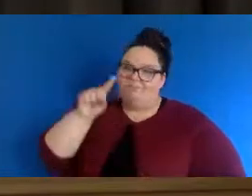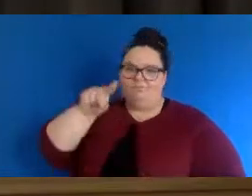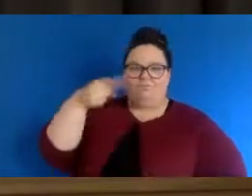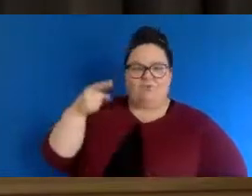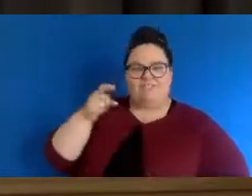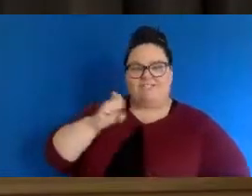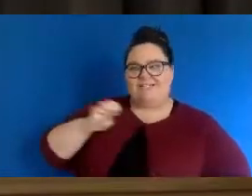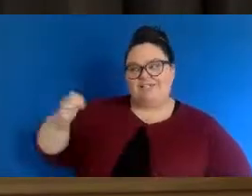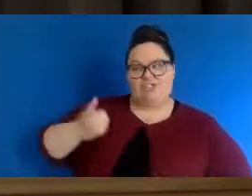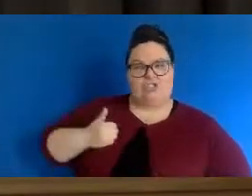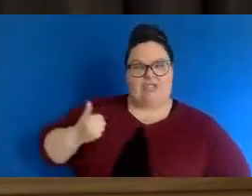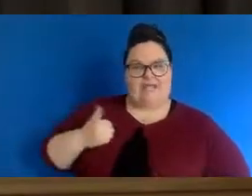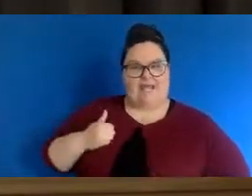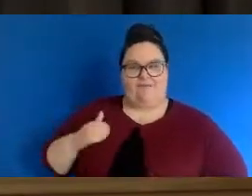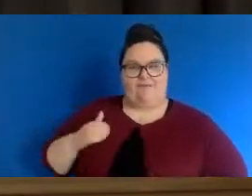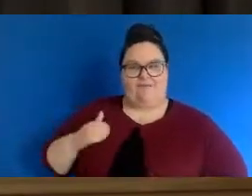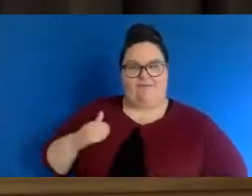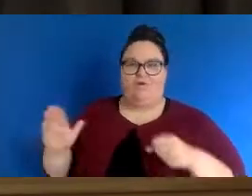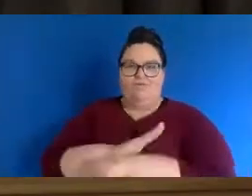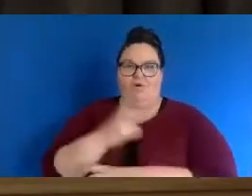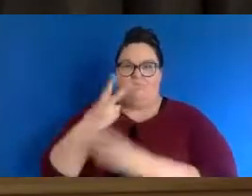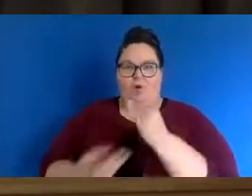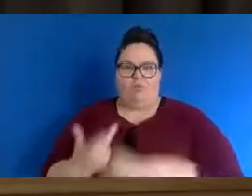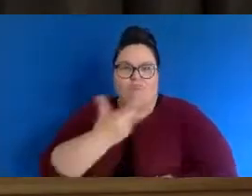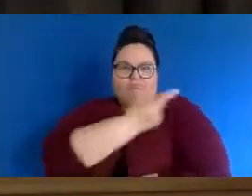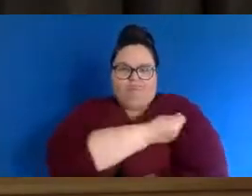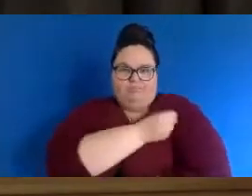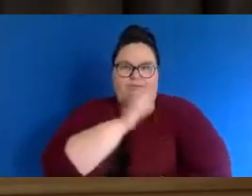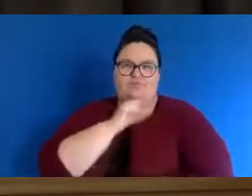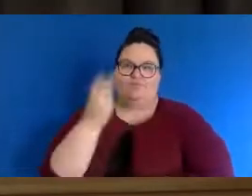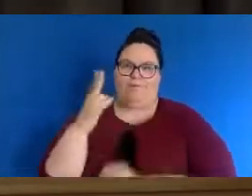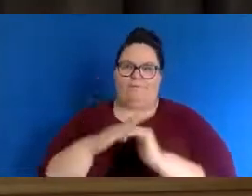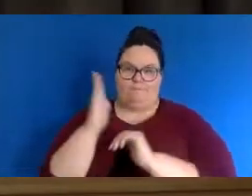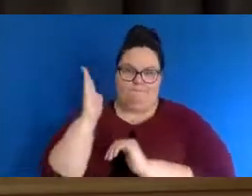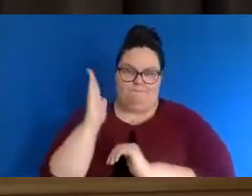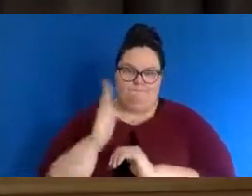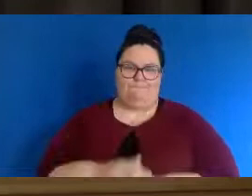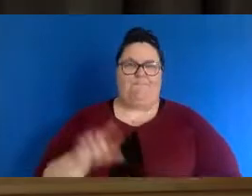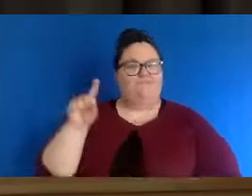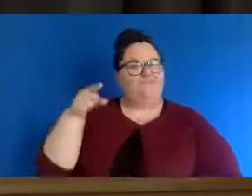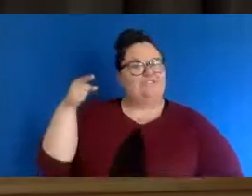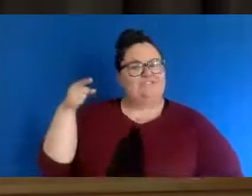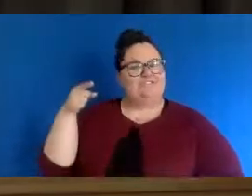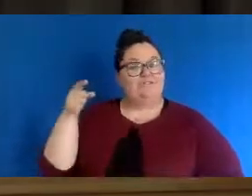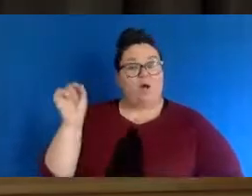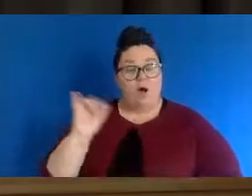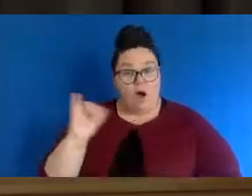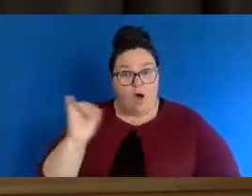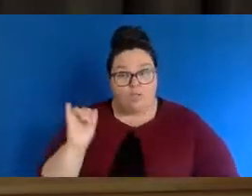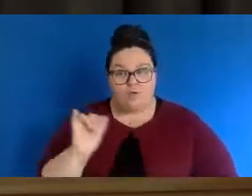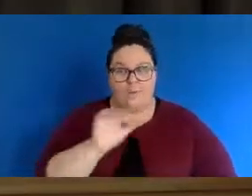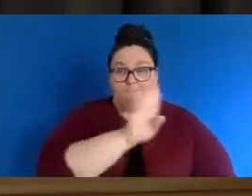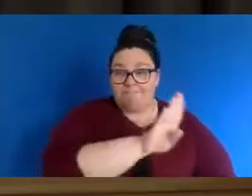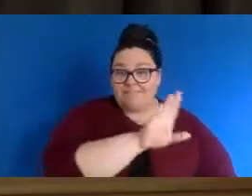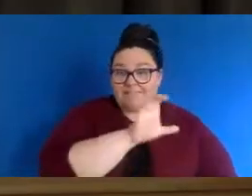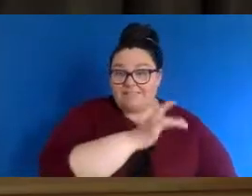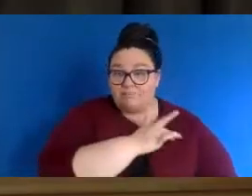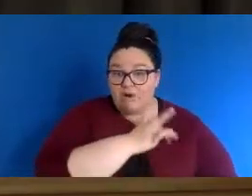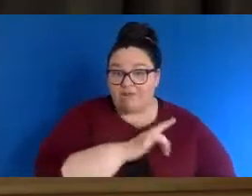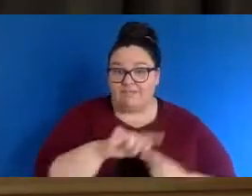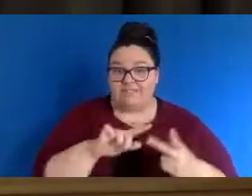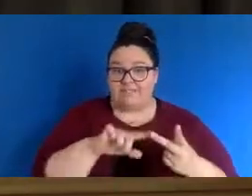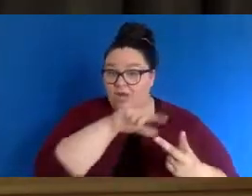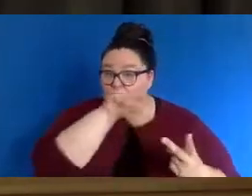our percentage of fully vaccinated people ages 12 and older. We are also ahead of British Columbia and